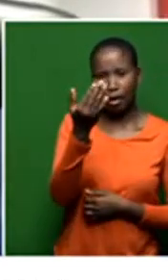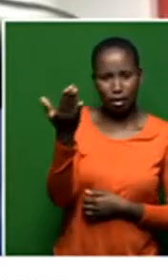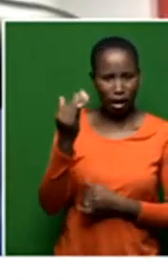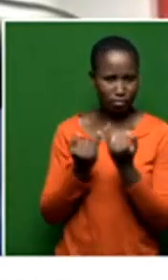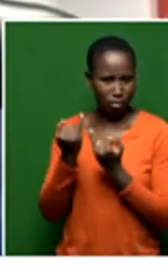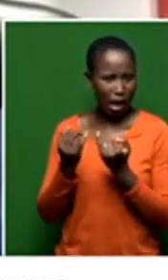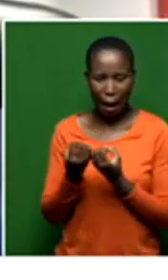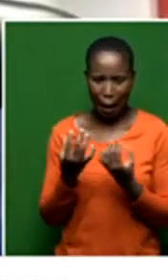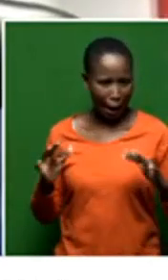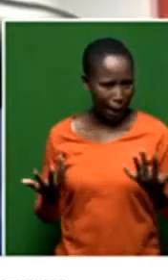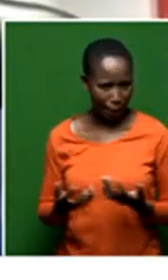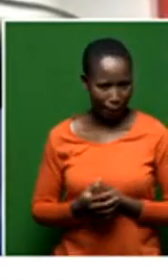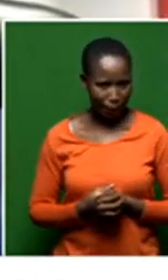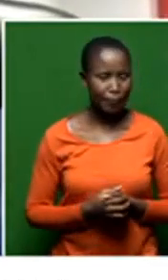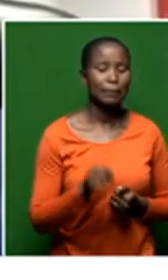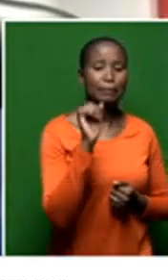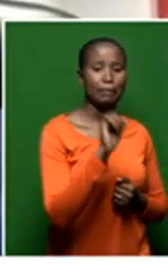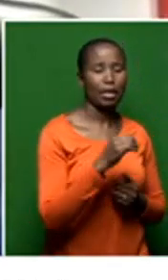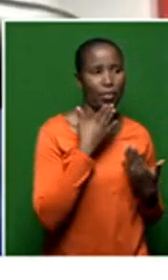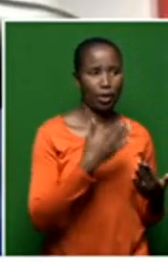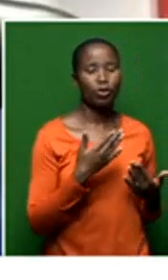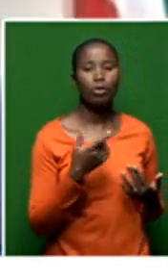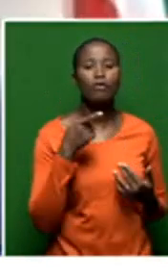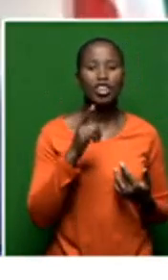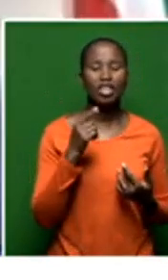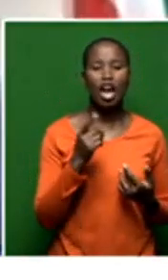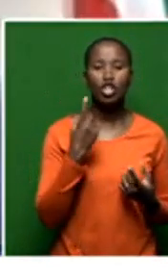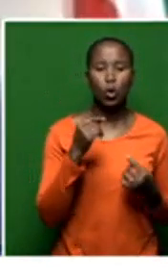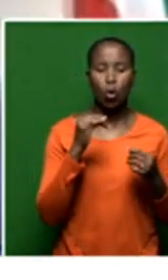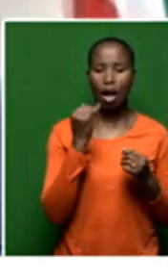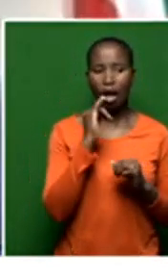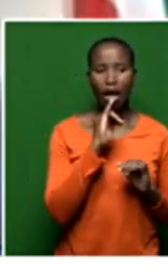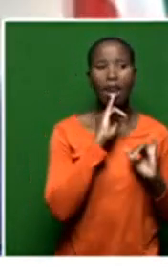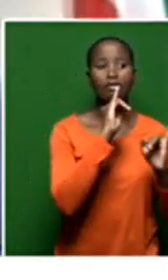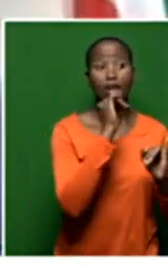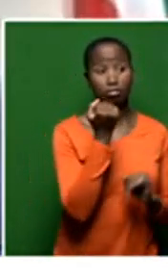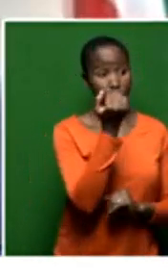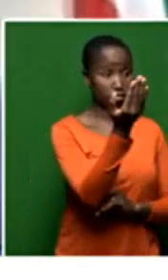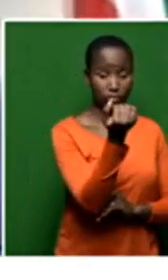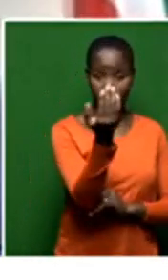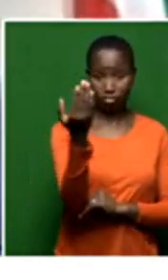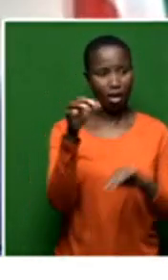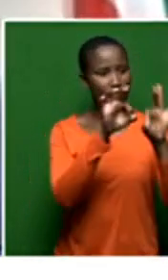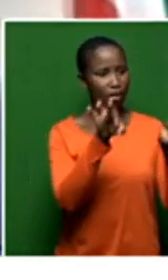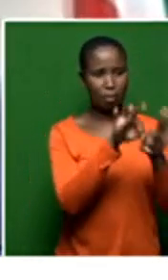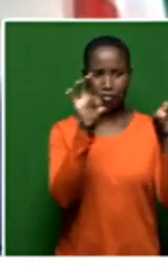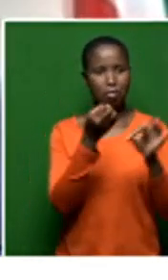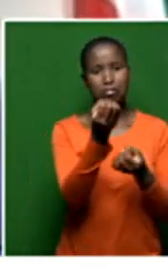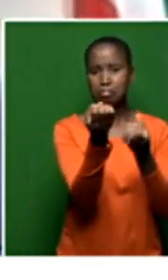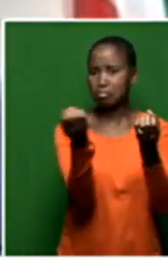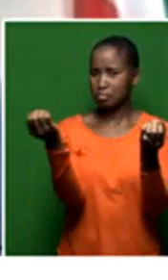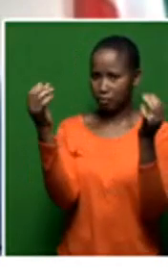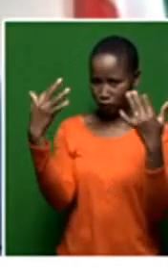indeed, we issued an invitation to apply with, the minimum requirements